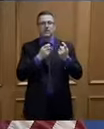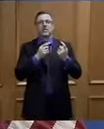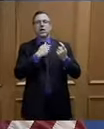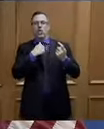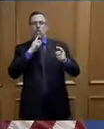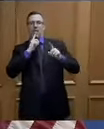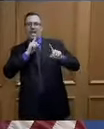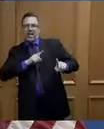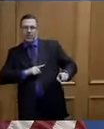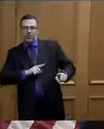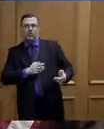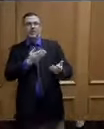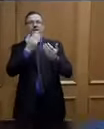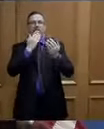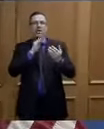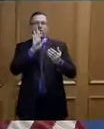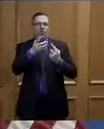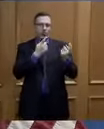appreciate the question.